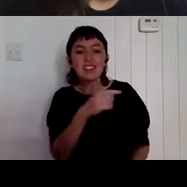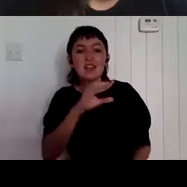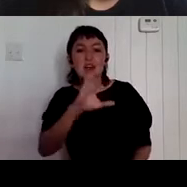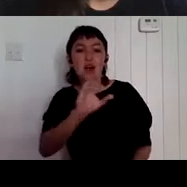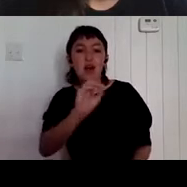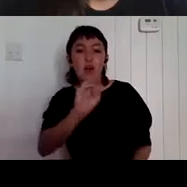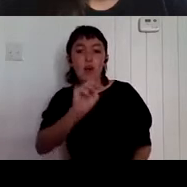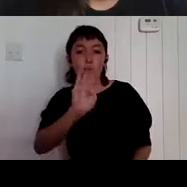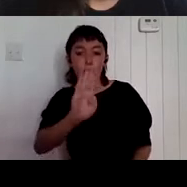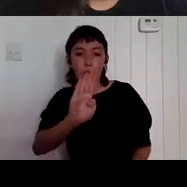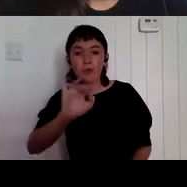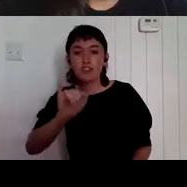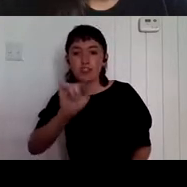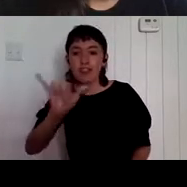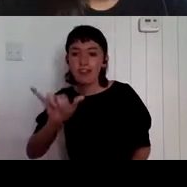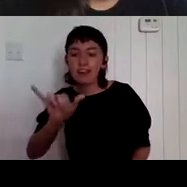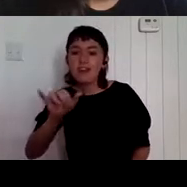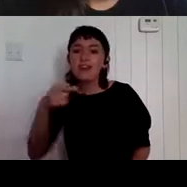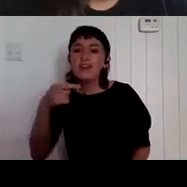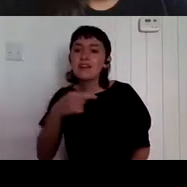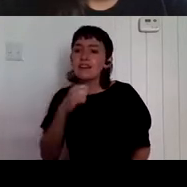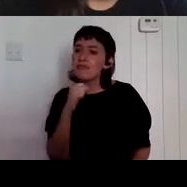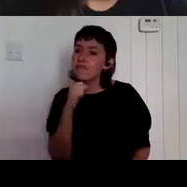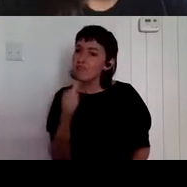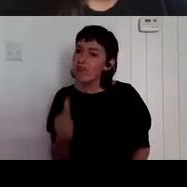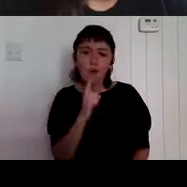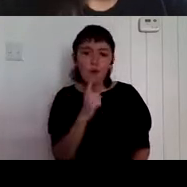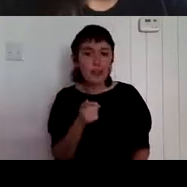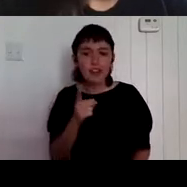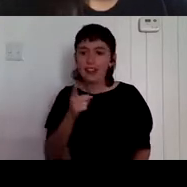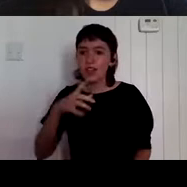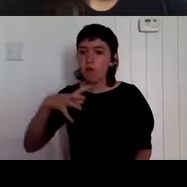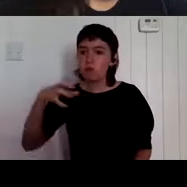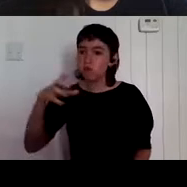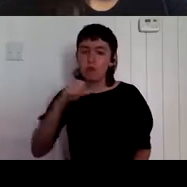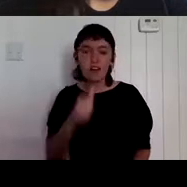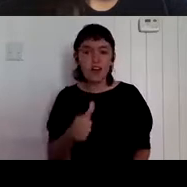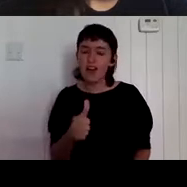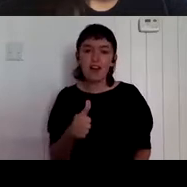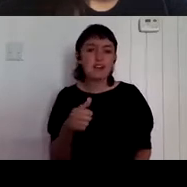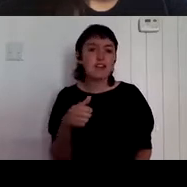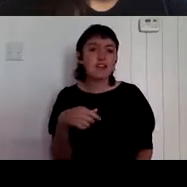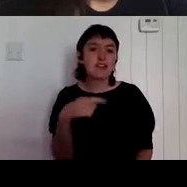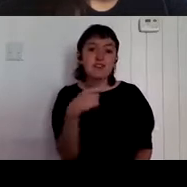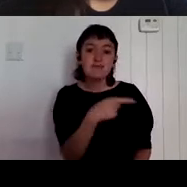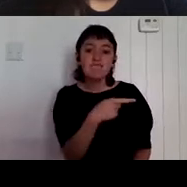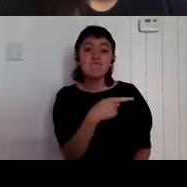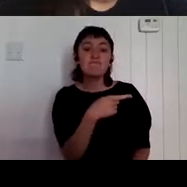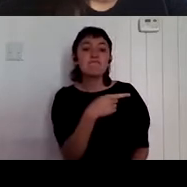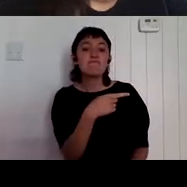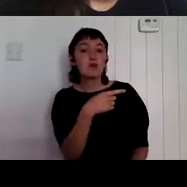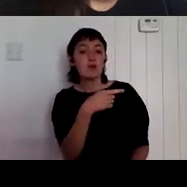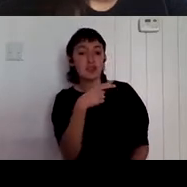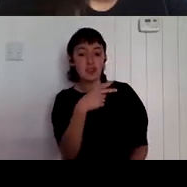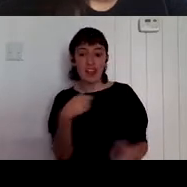phylogeny. So, if you're looking at a tree of life and you look at where all the species are, comb jellies, while they have